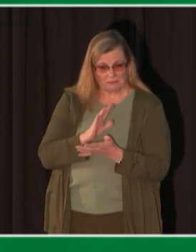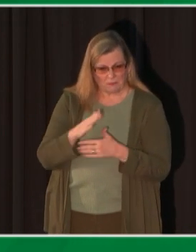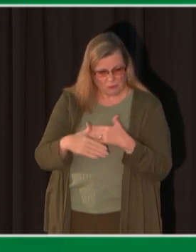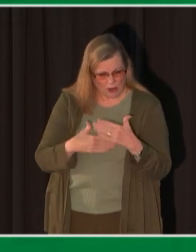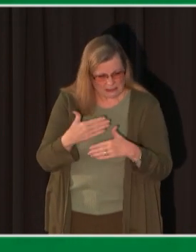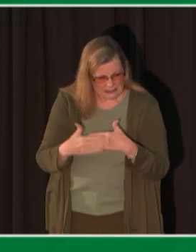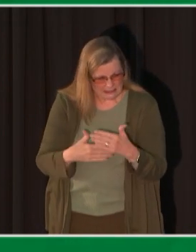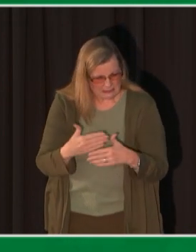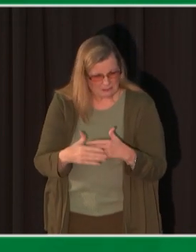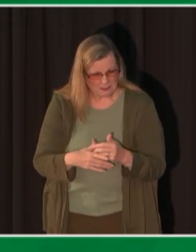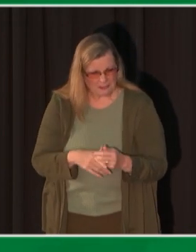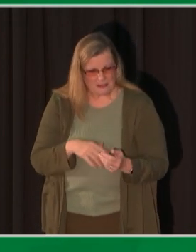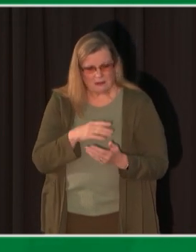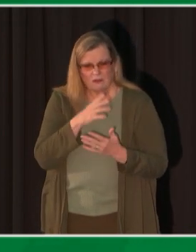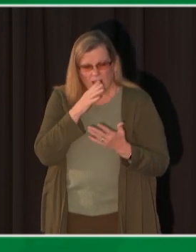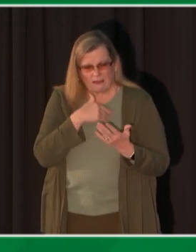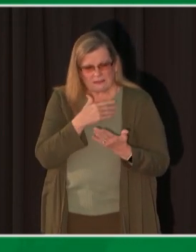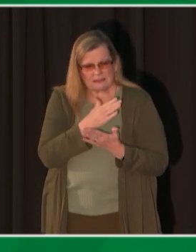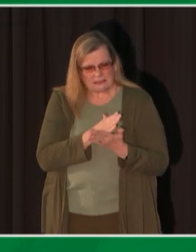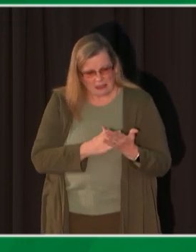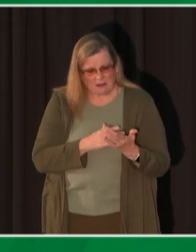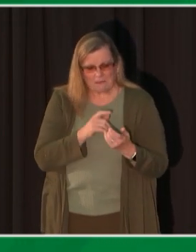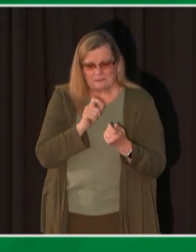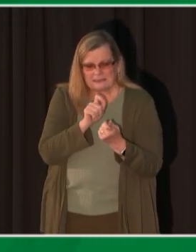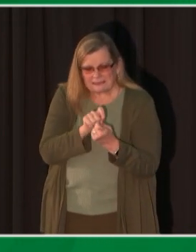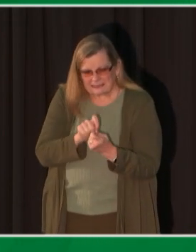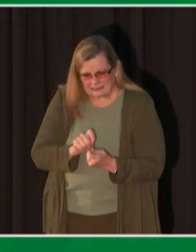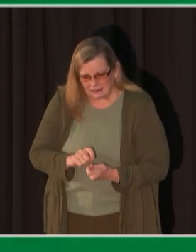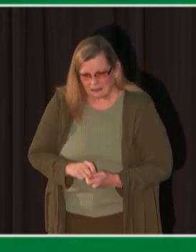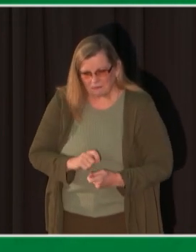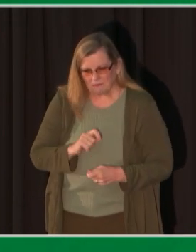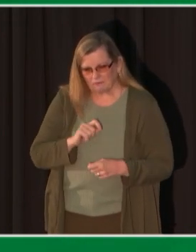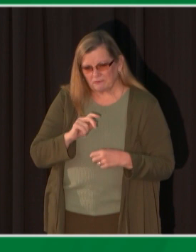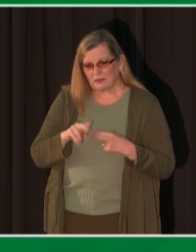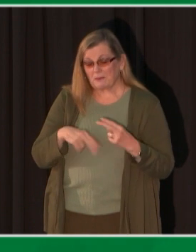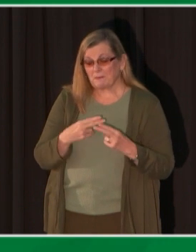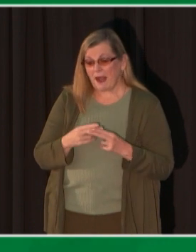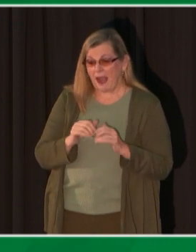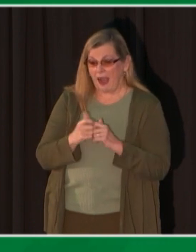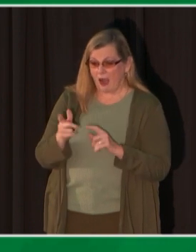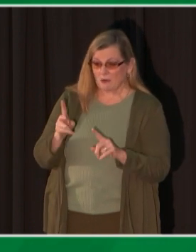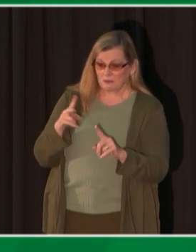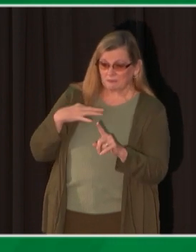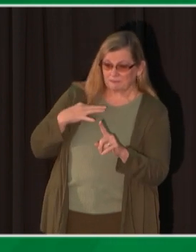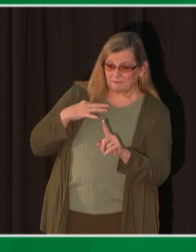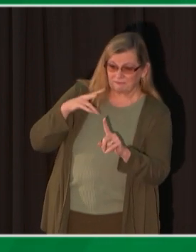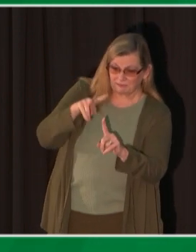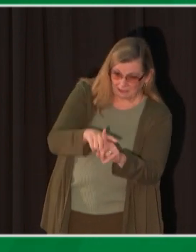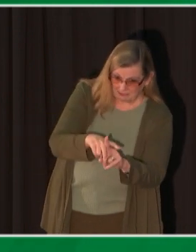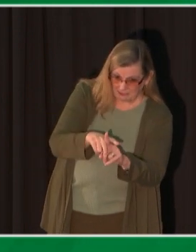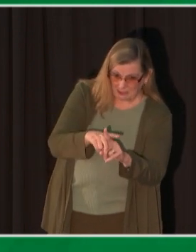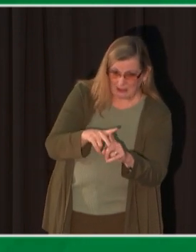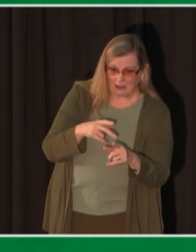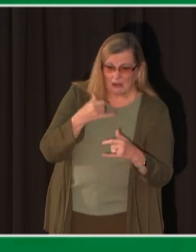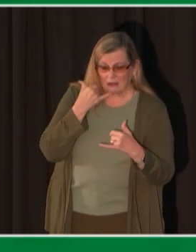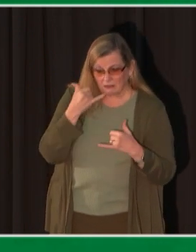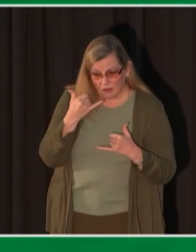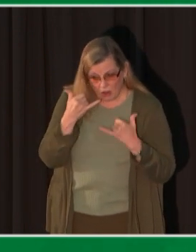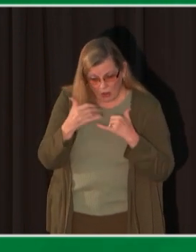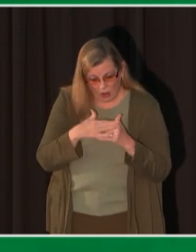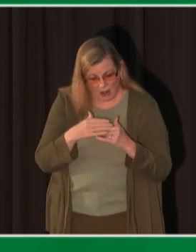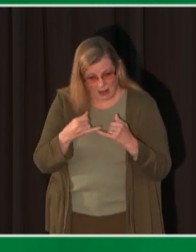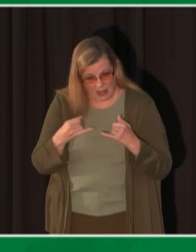about daily claims, those that have come online and over the telephone, as well